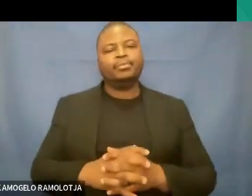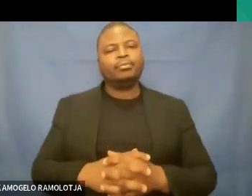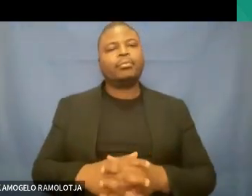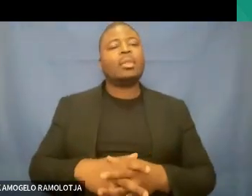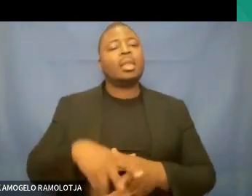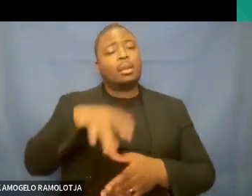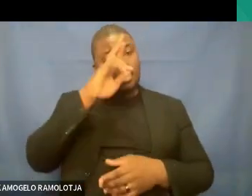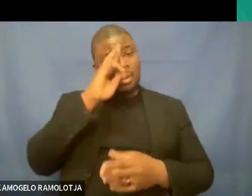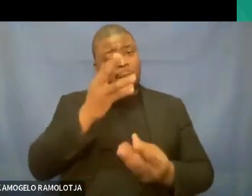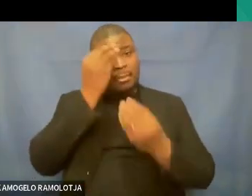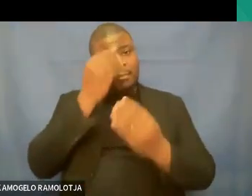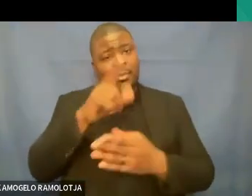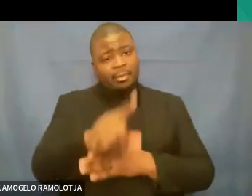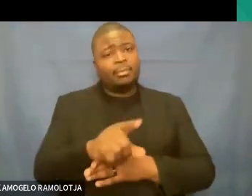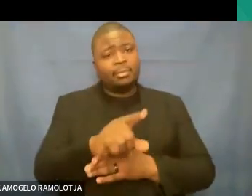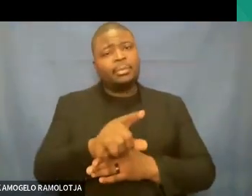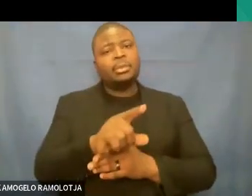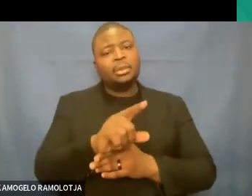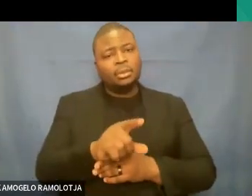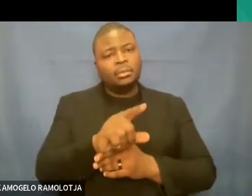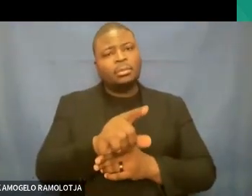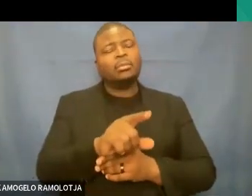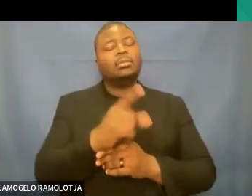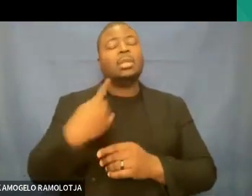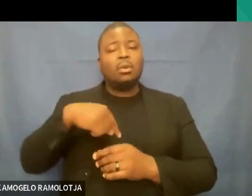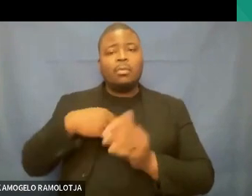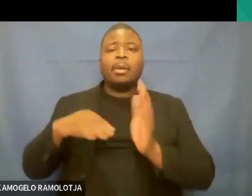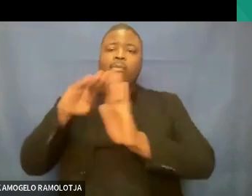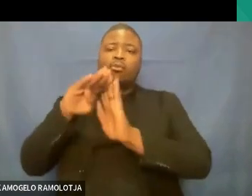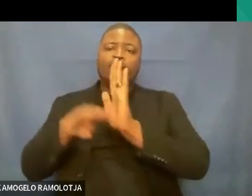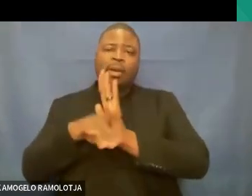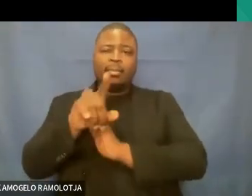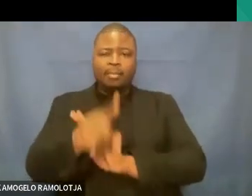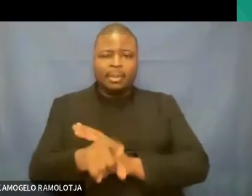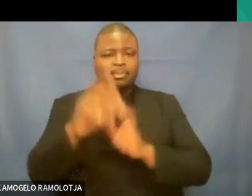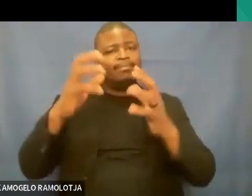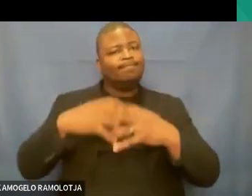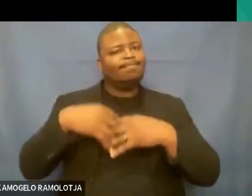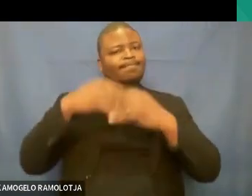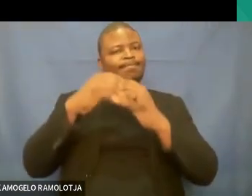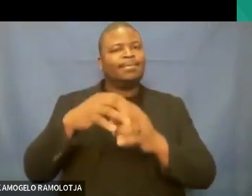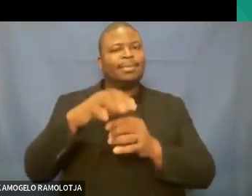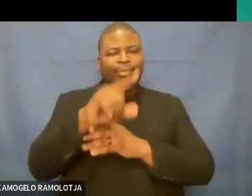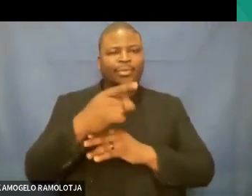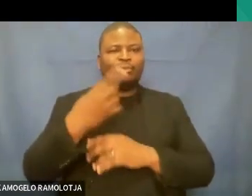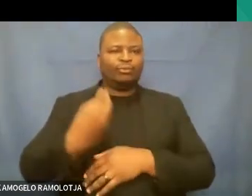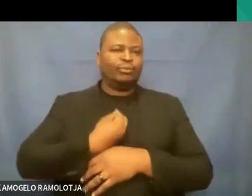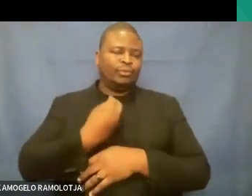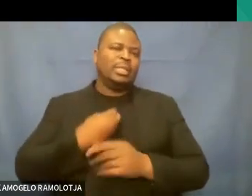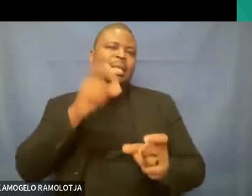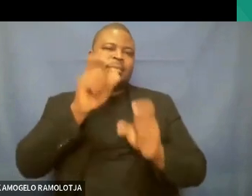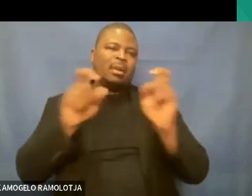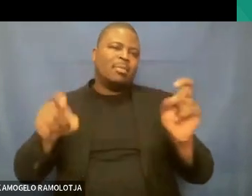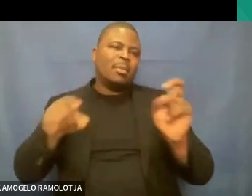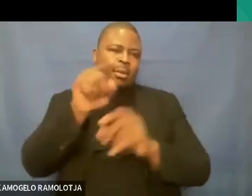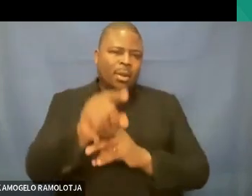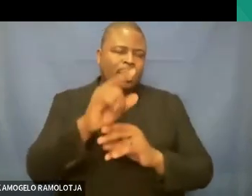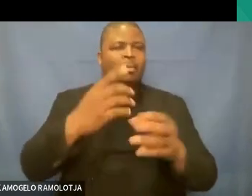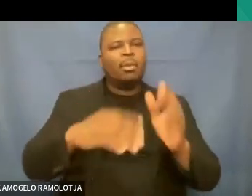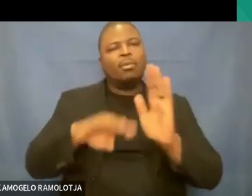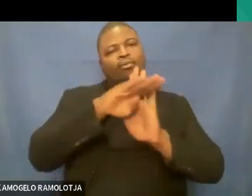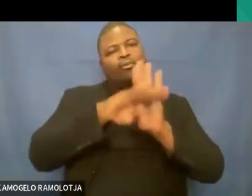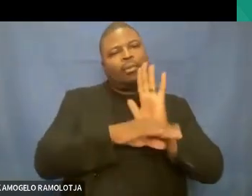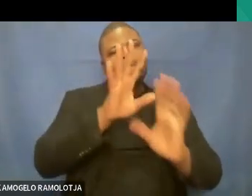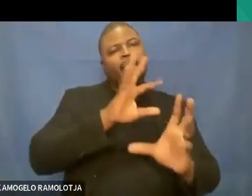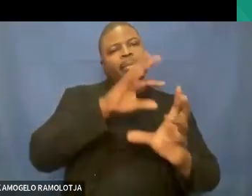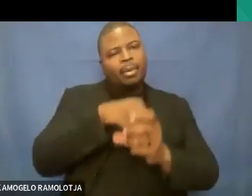human rights program is mainstreamed. So specifically, it is mainstreamed through our adolescents and young people program and also the people who use